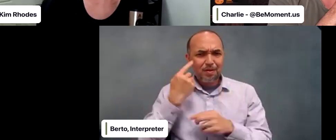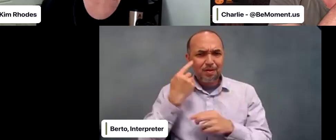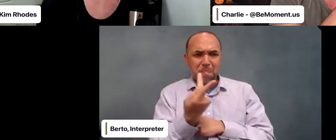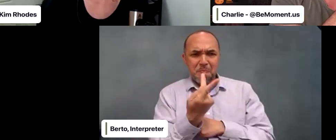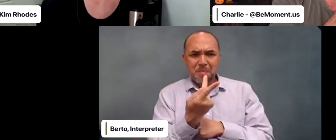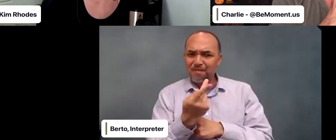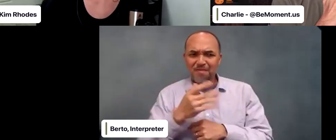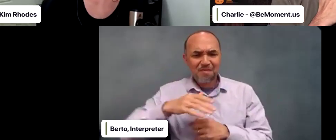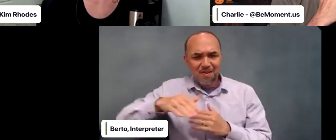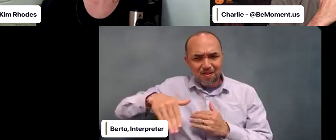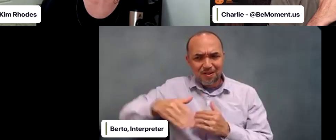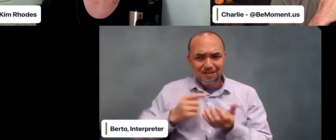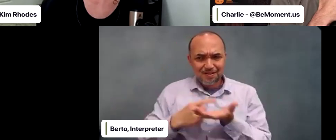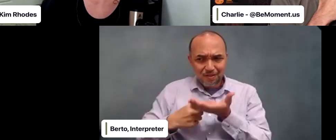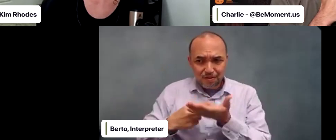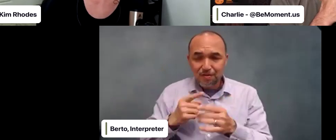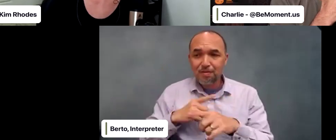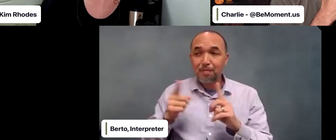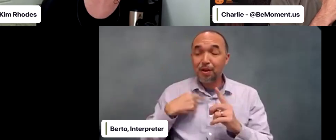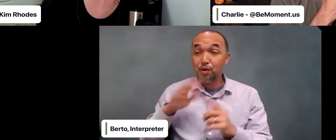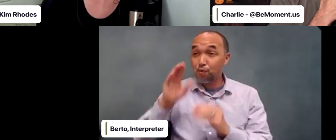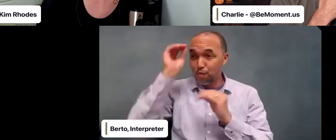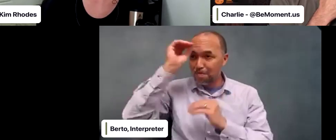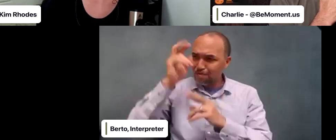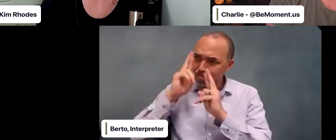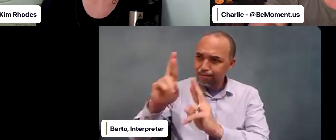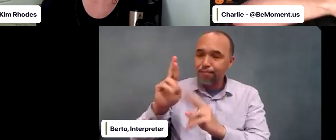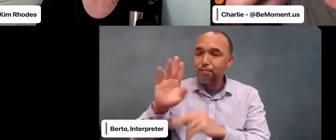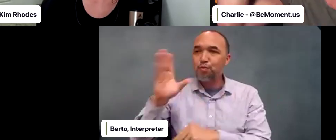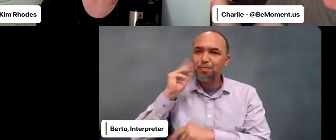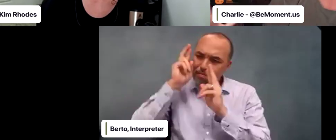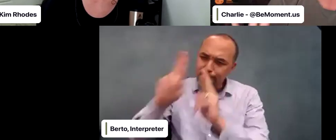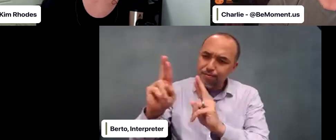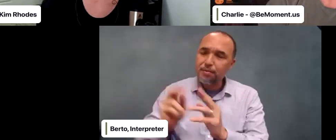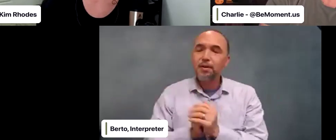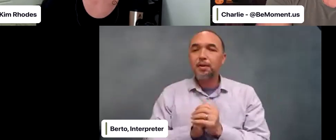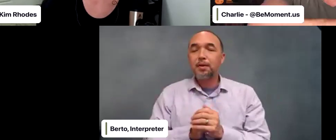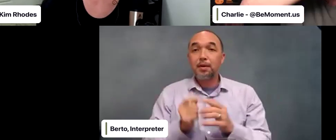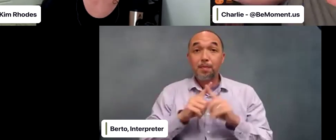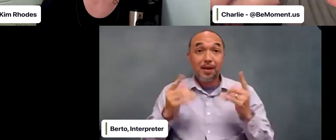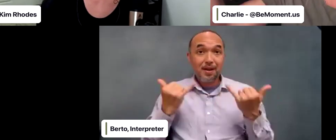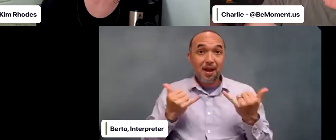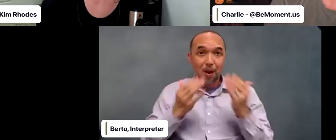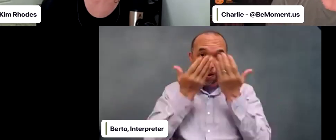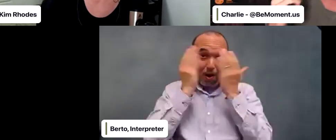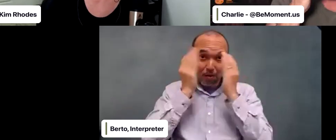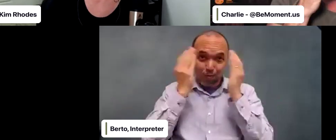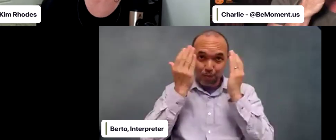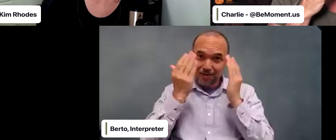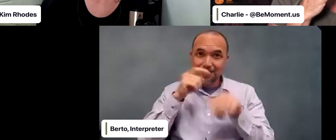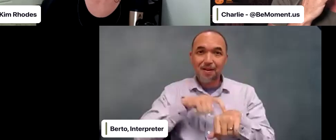I respect your opinion and experience very much. So, in this spooky season, my Samhain